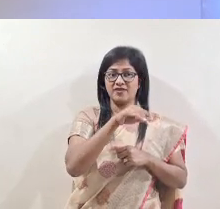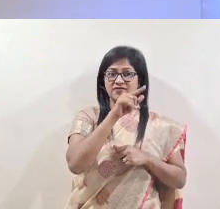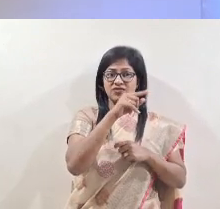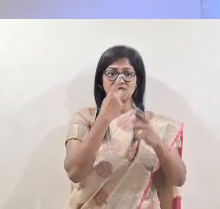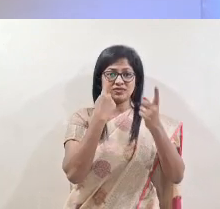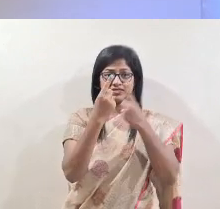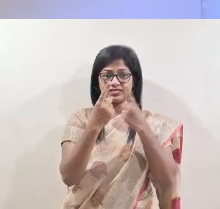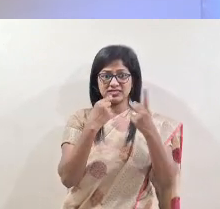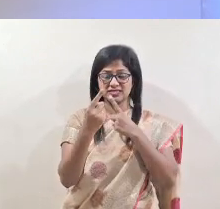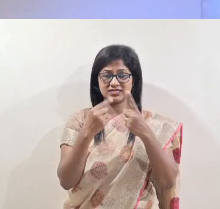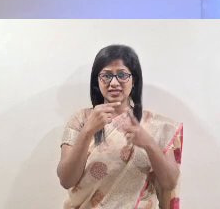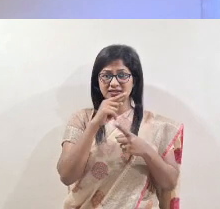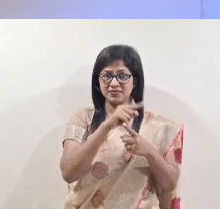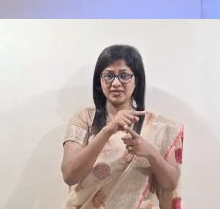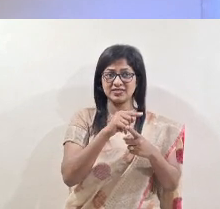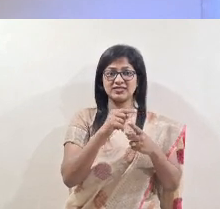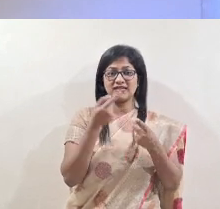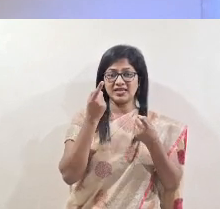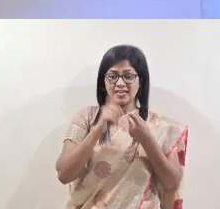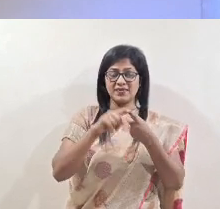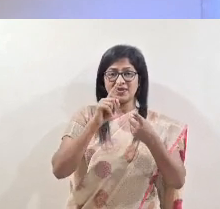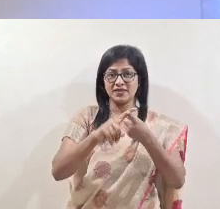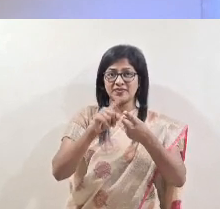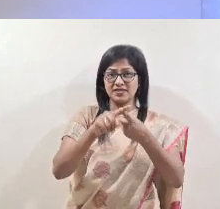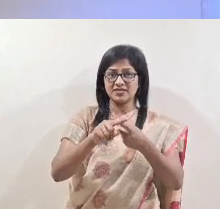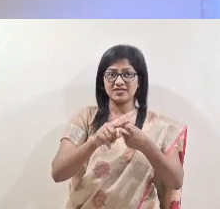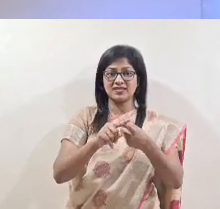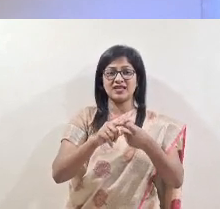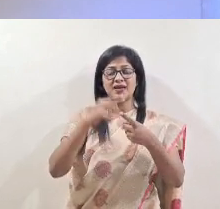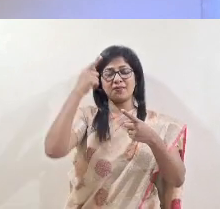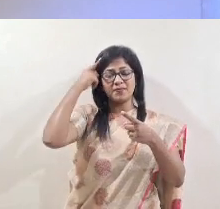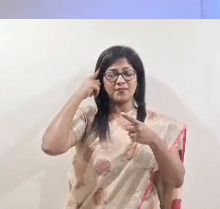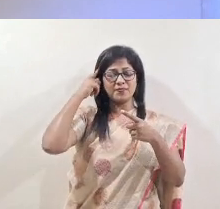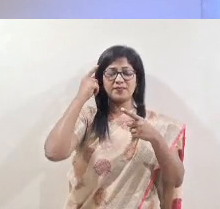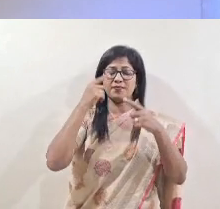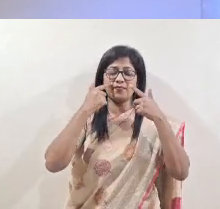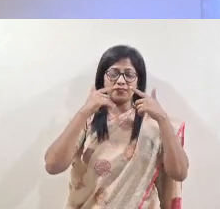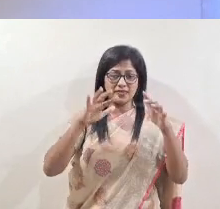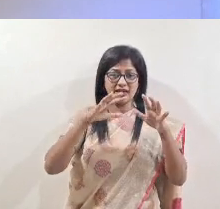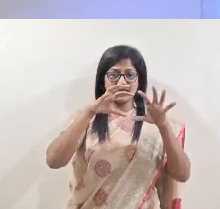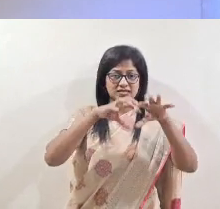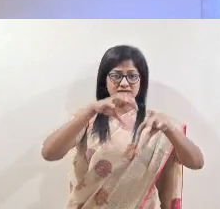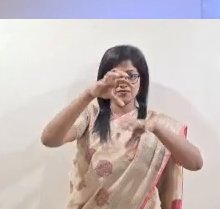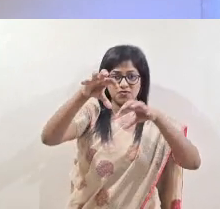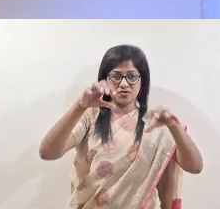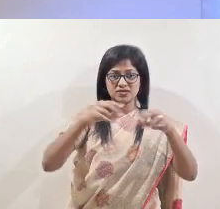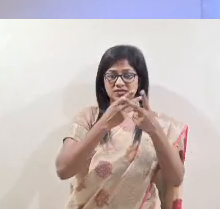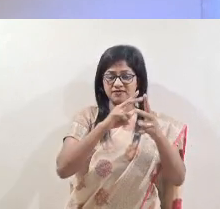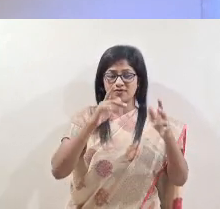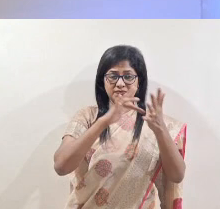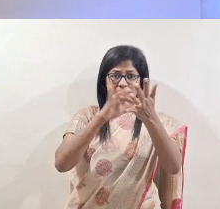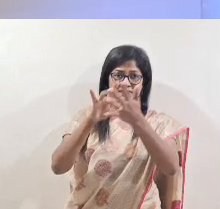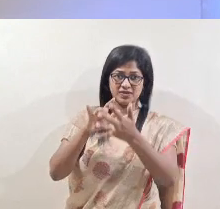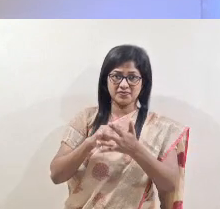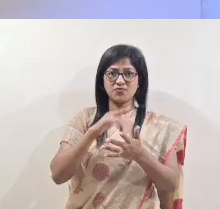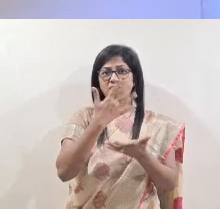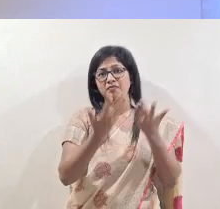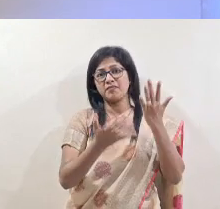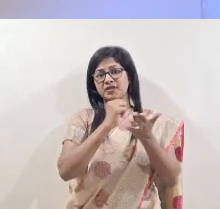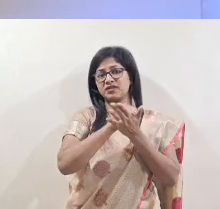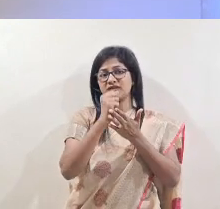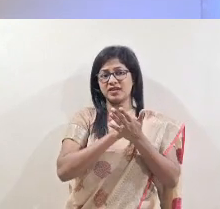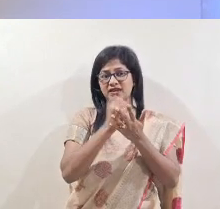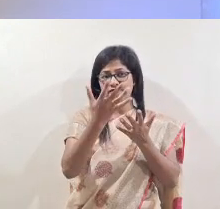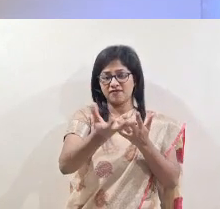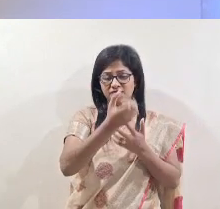examined the occurrence of or the presence of blind spots at various locations and try to identify and